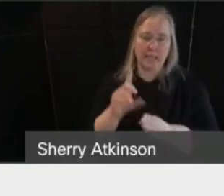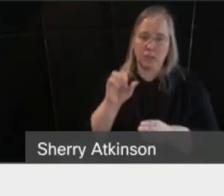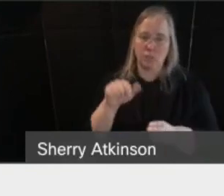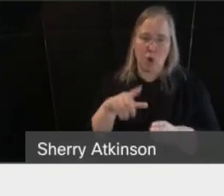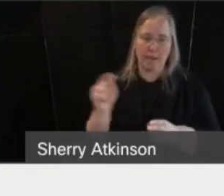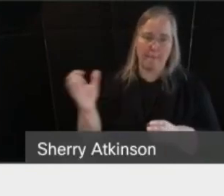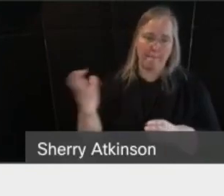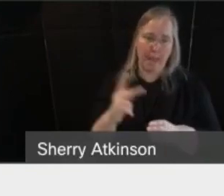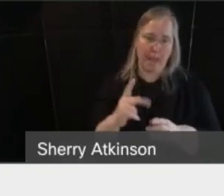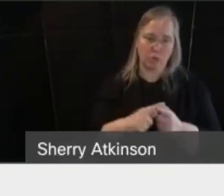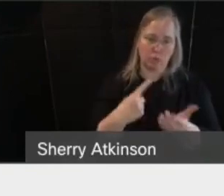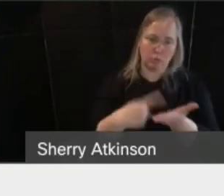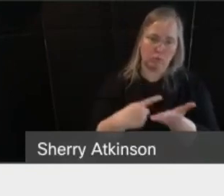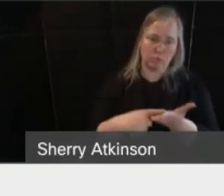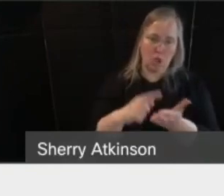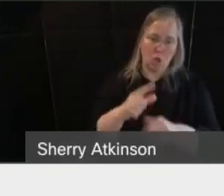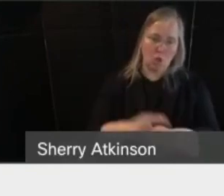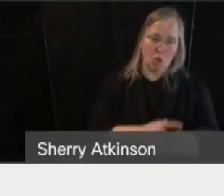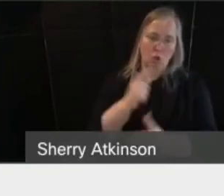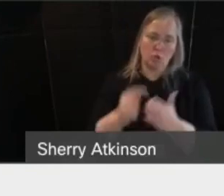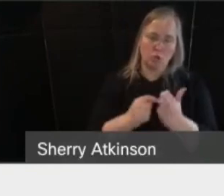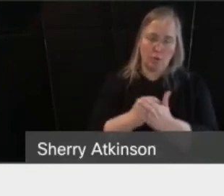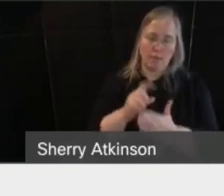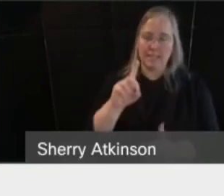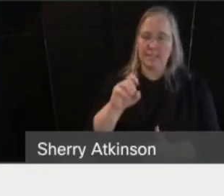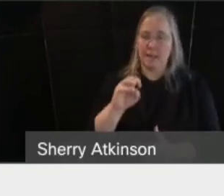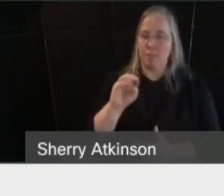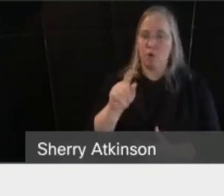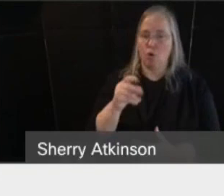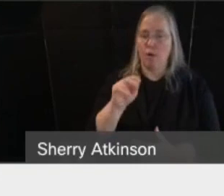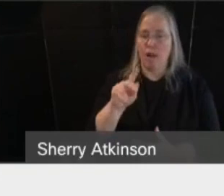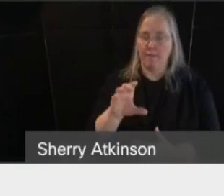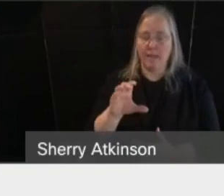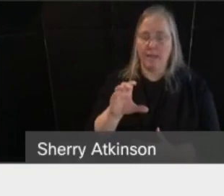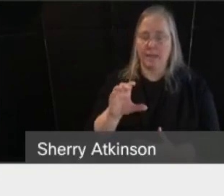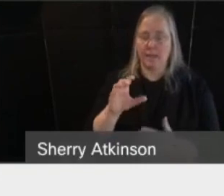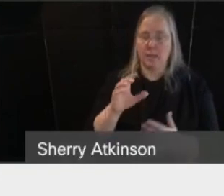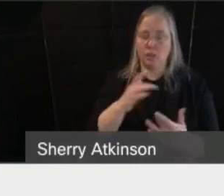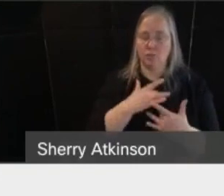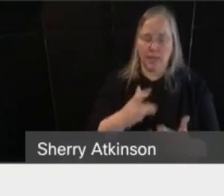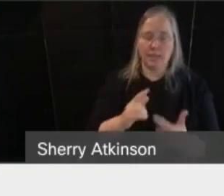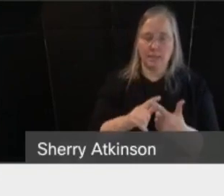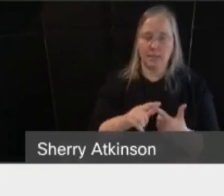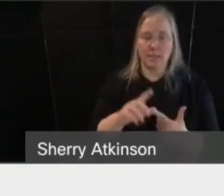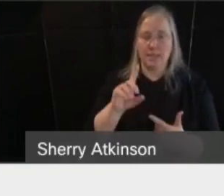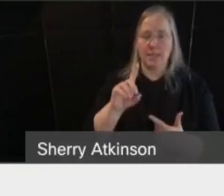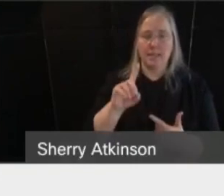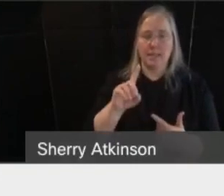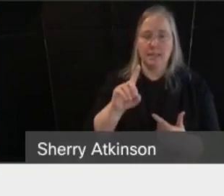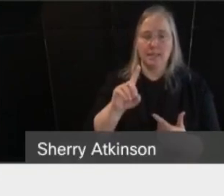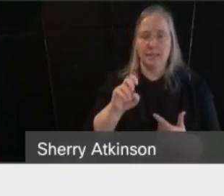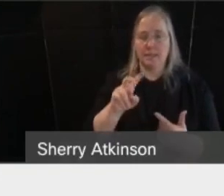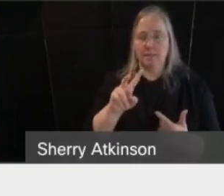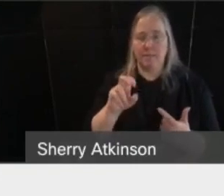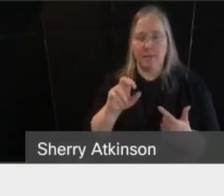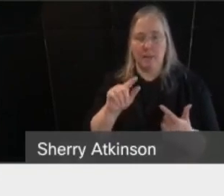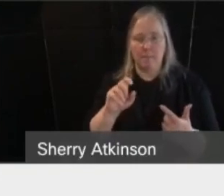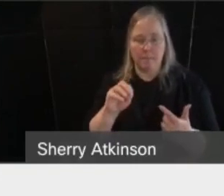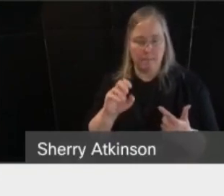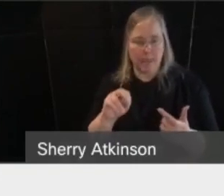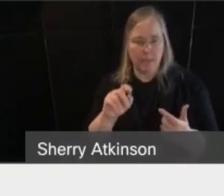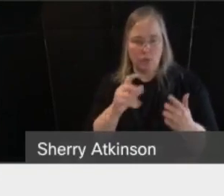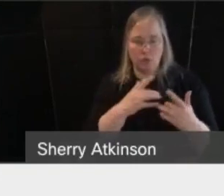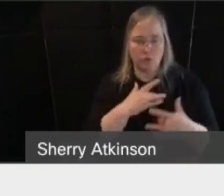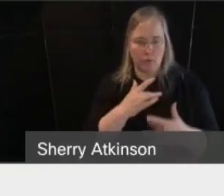talk about long-term demographic trends, development trend, and also they're considering also bring the